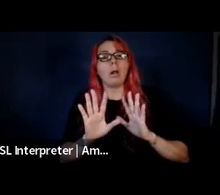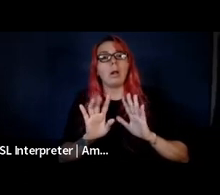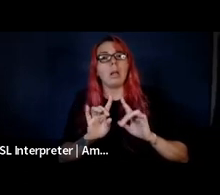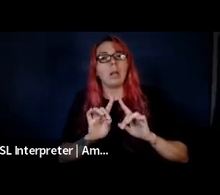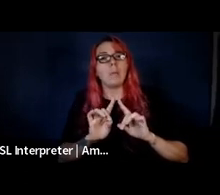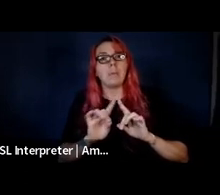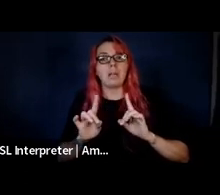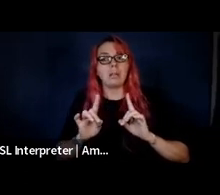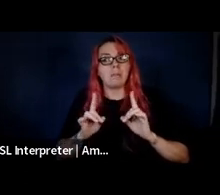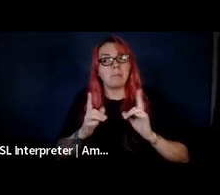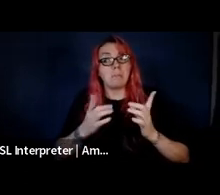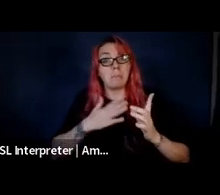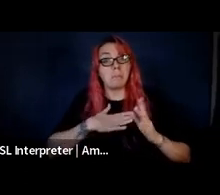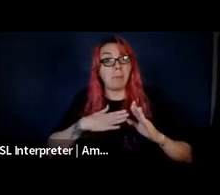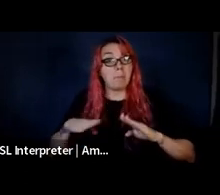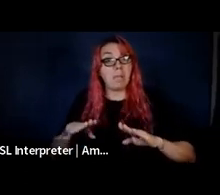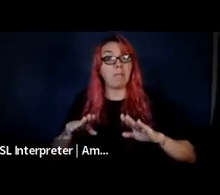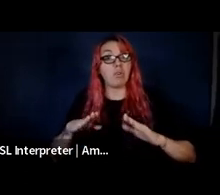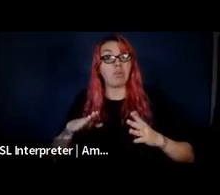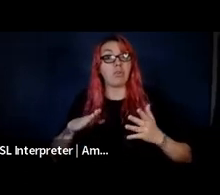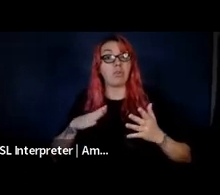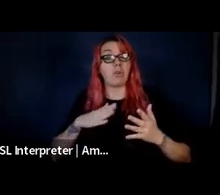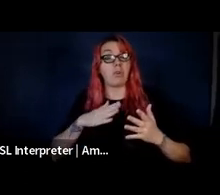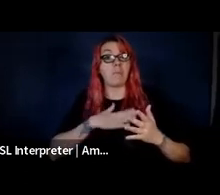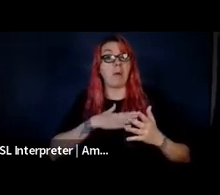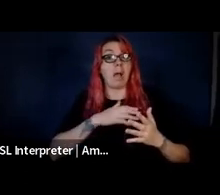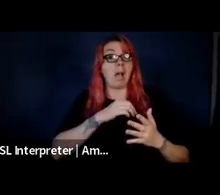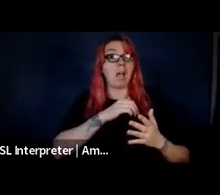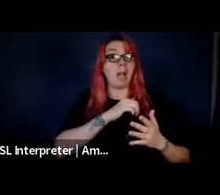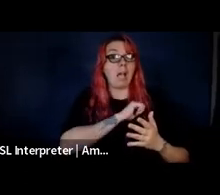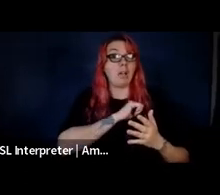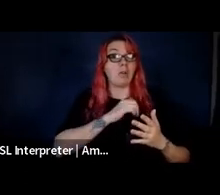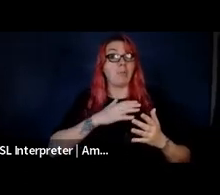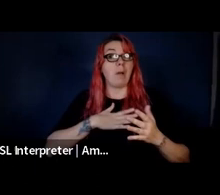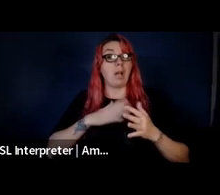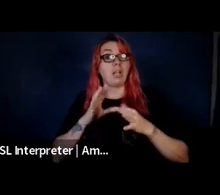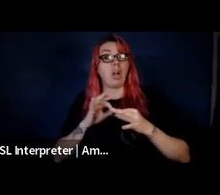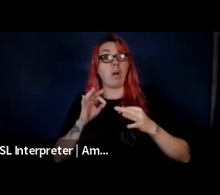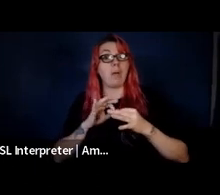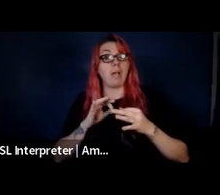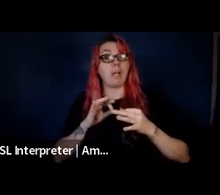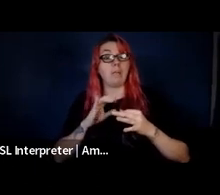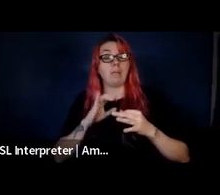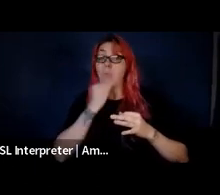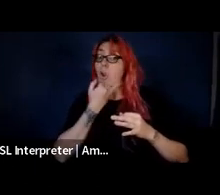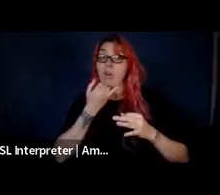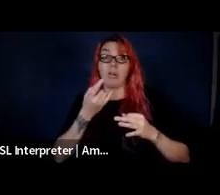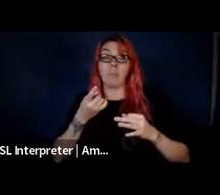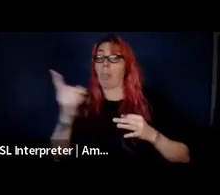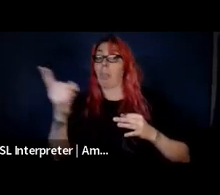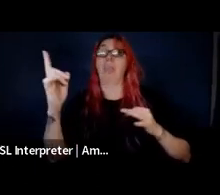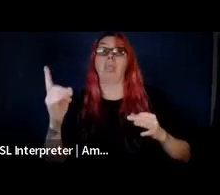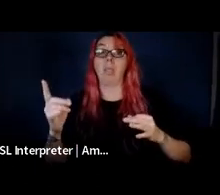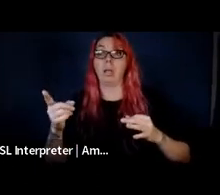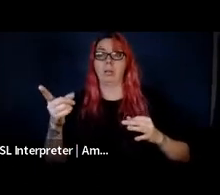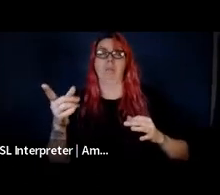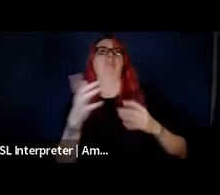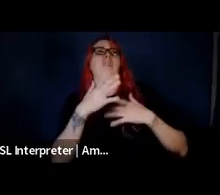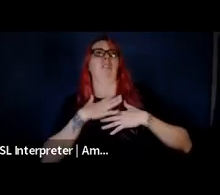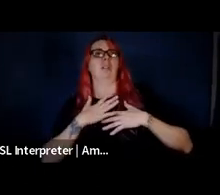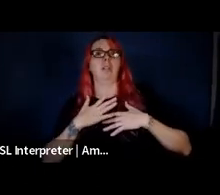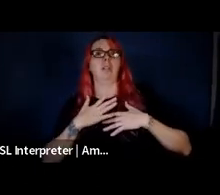or interact might be experienced in that way, right? And so, the idea then is to